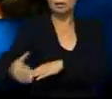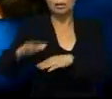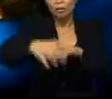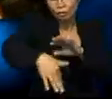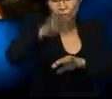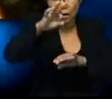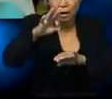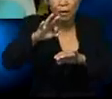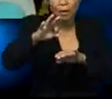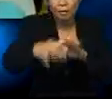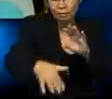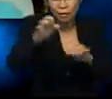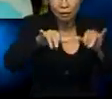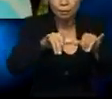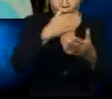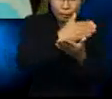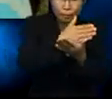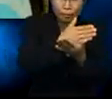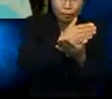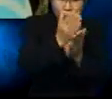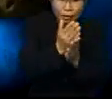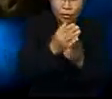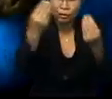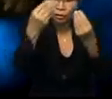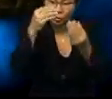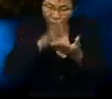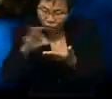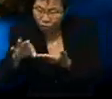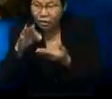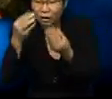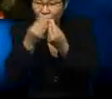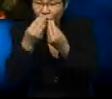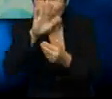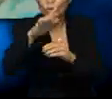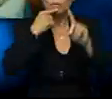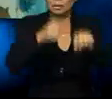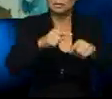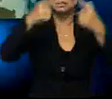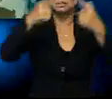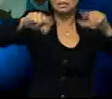use anything to find the park to calculate your answer. And the game starts now.